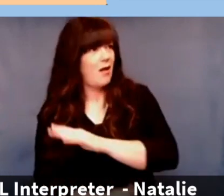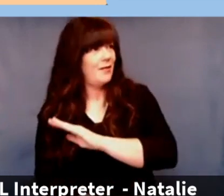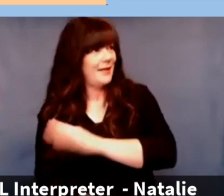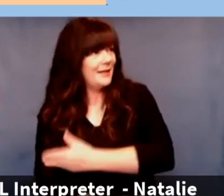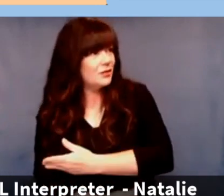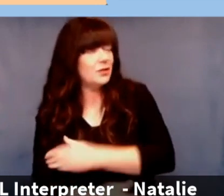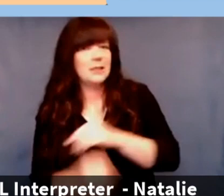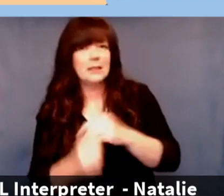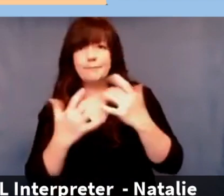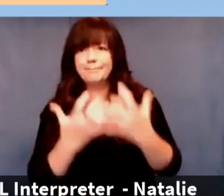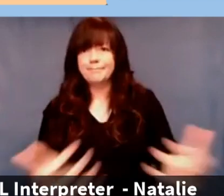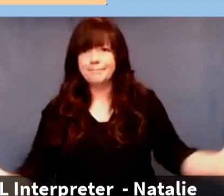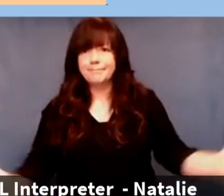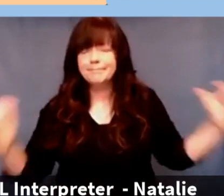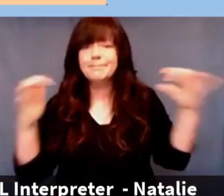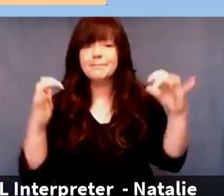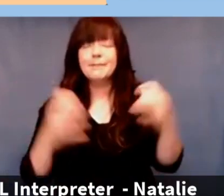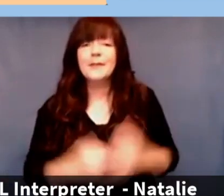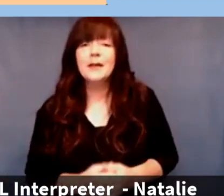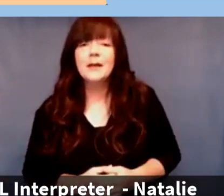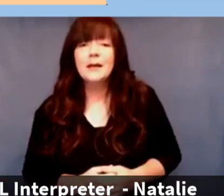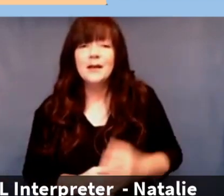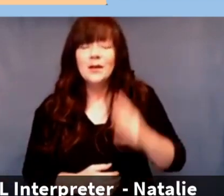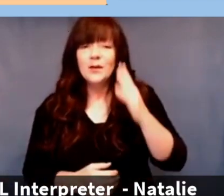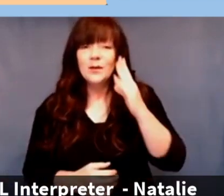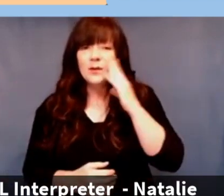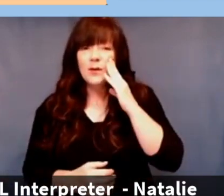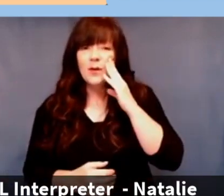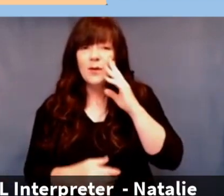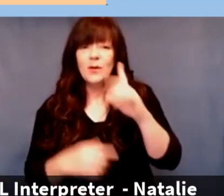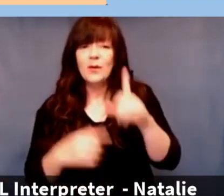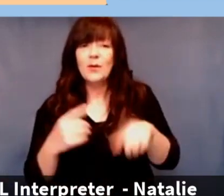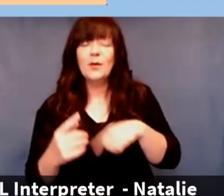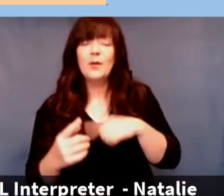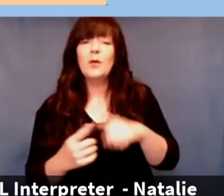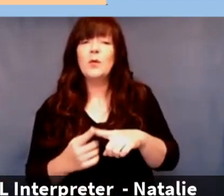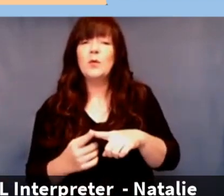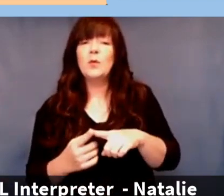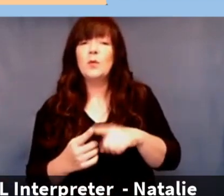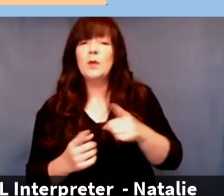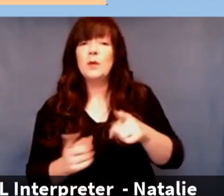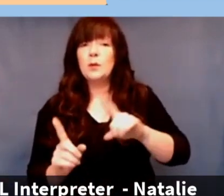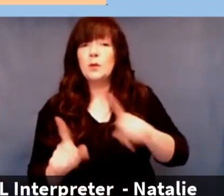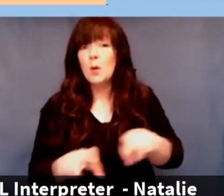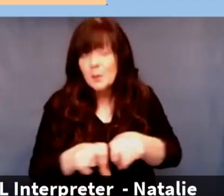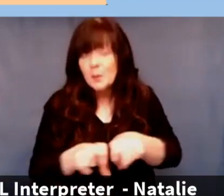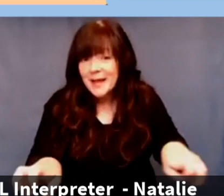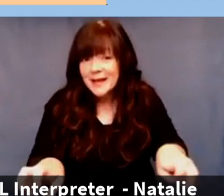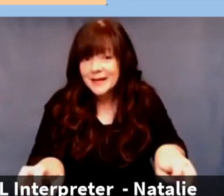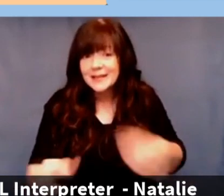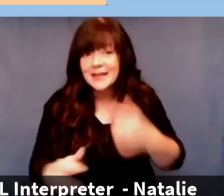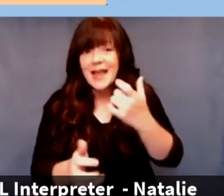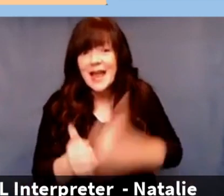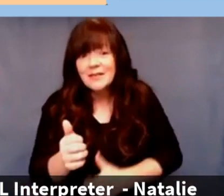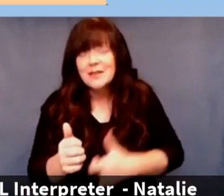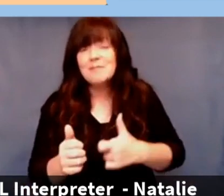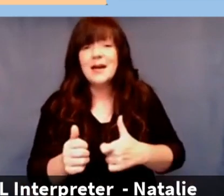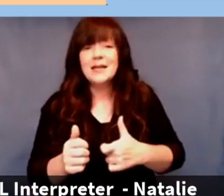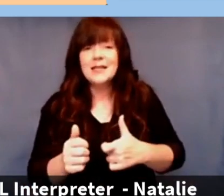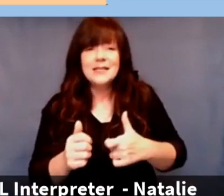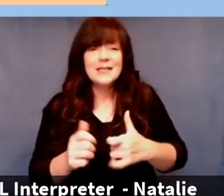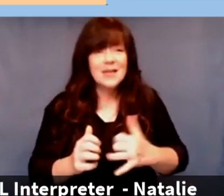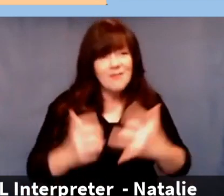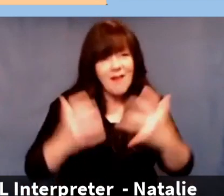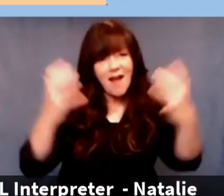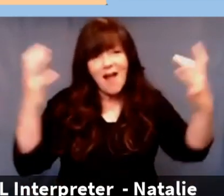stadium. Yeah. You know, that energy, like when you're in, when you're at a panel and everyone's in the panel and it's just like